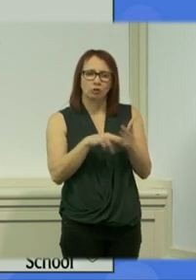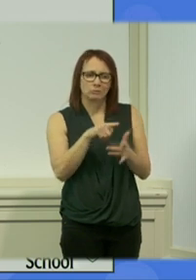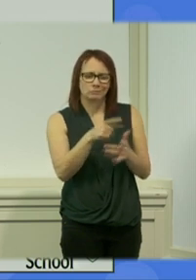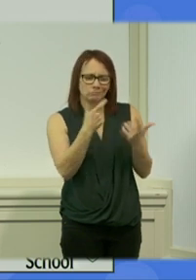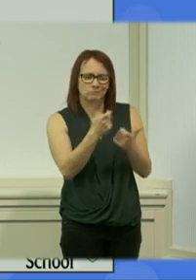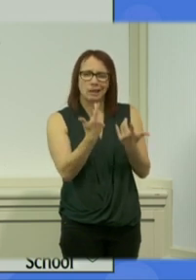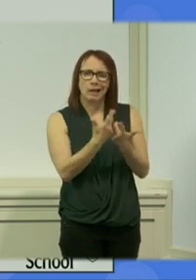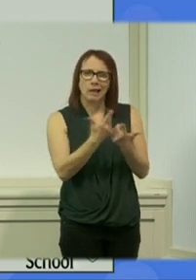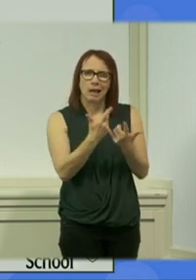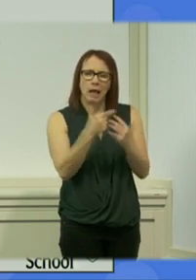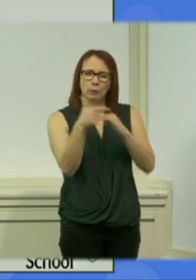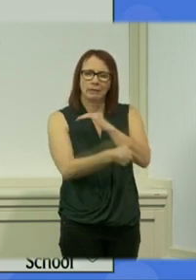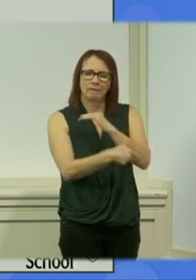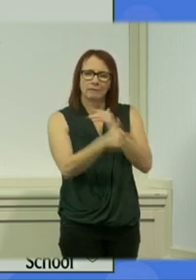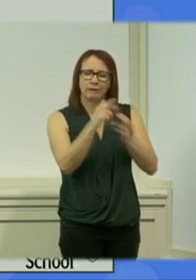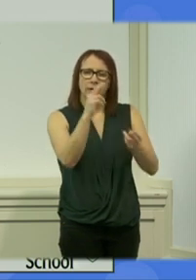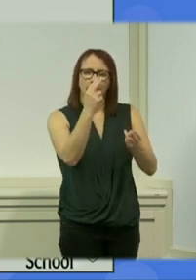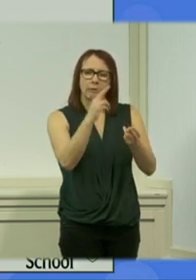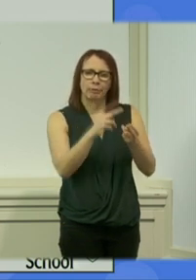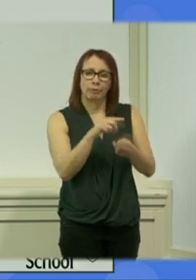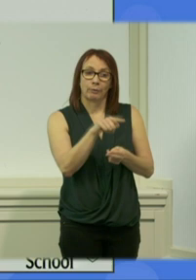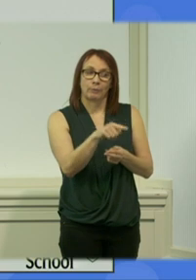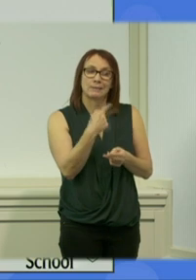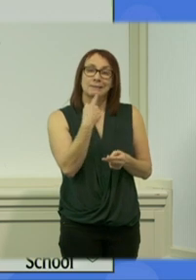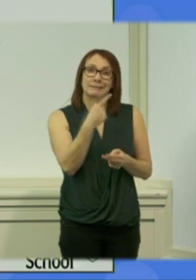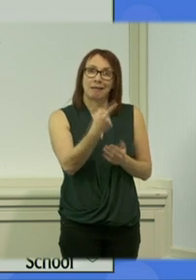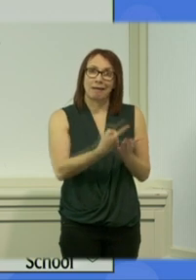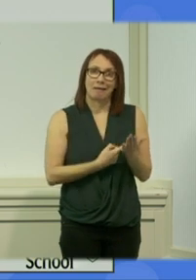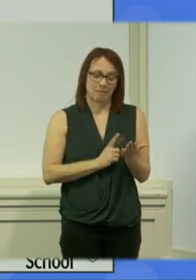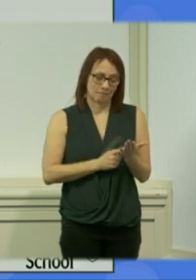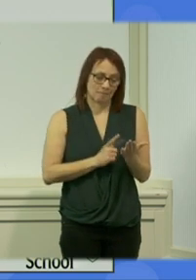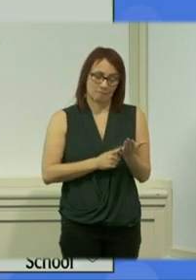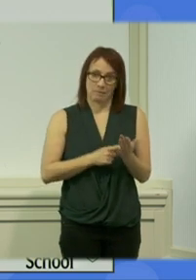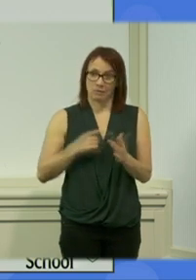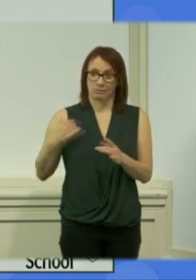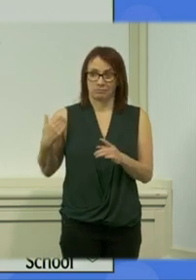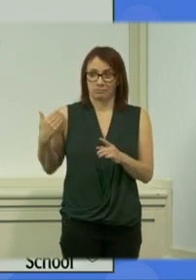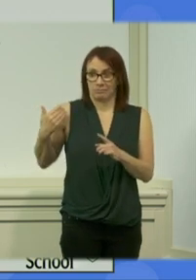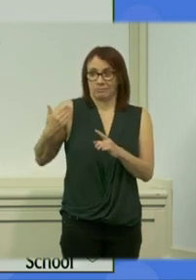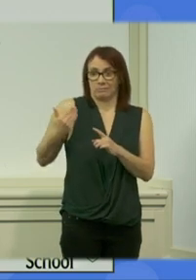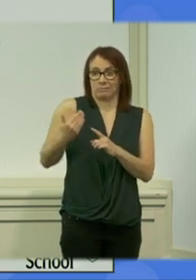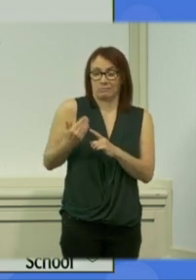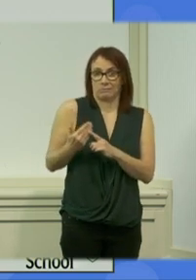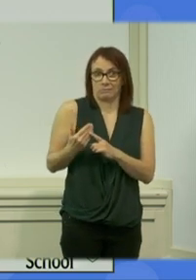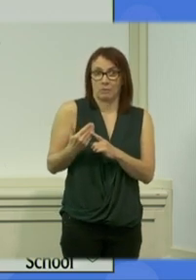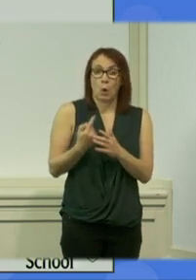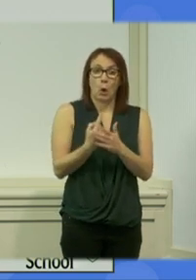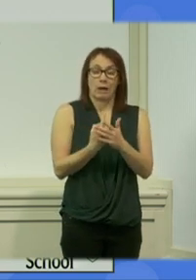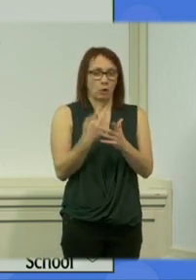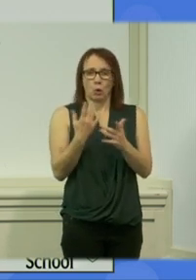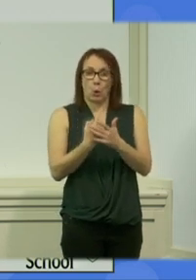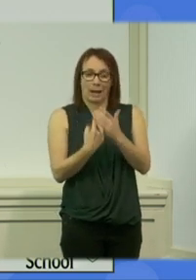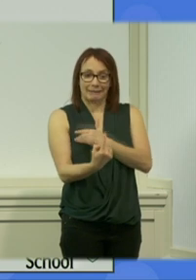it basically recognised that over the years immediately following independence, there